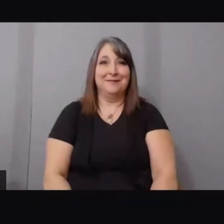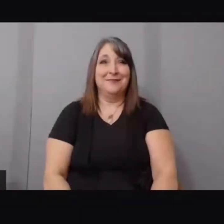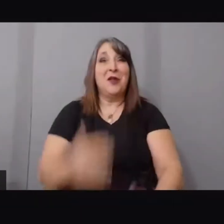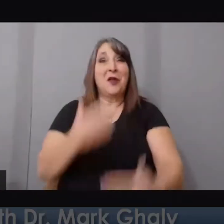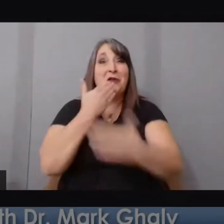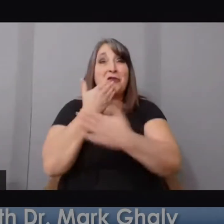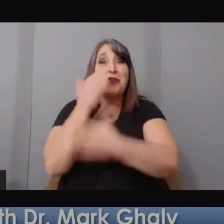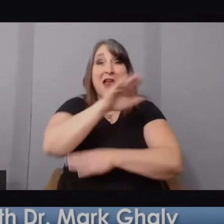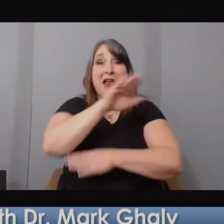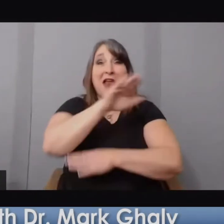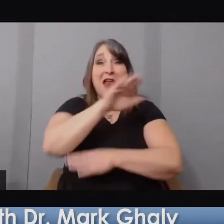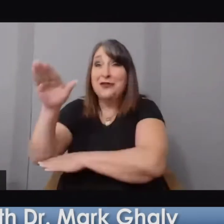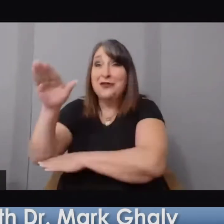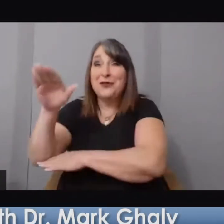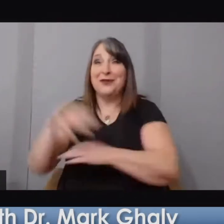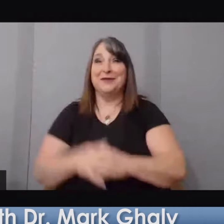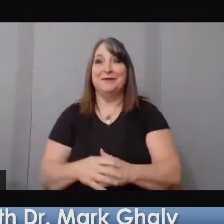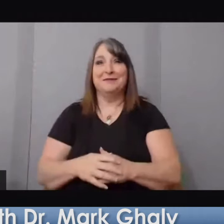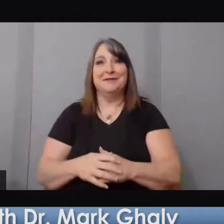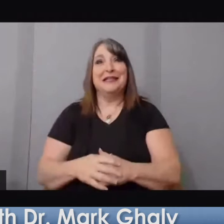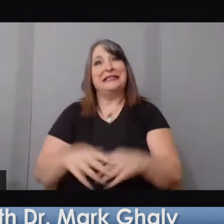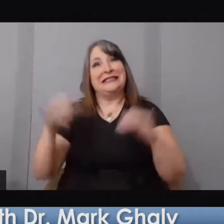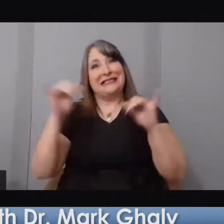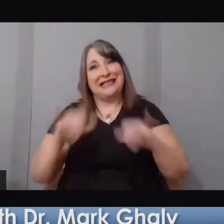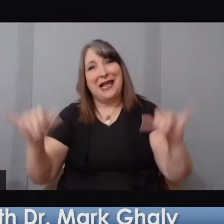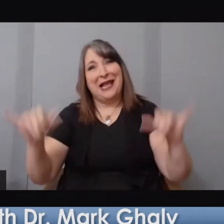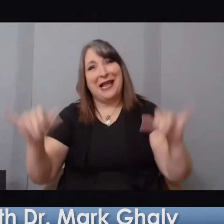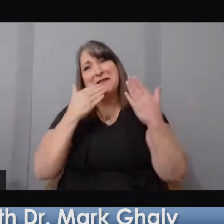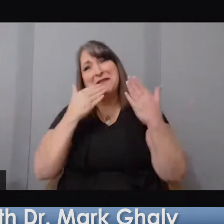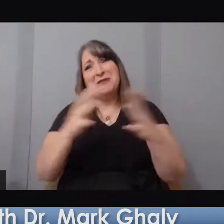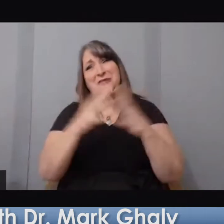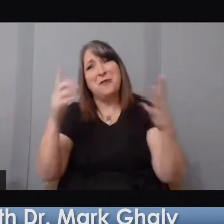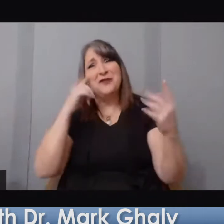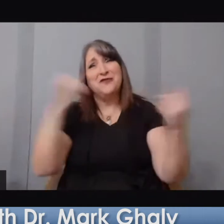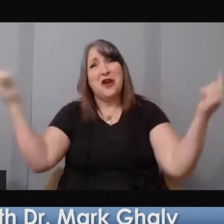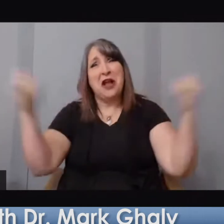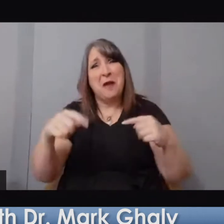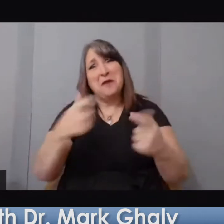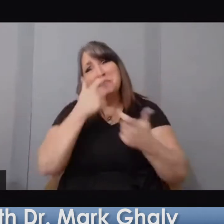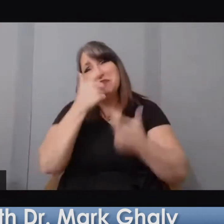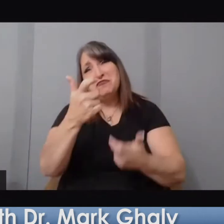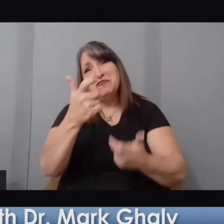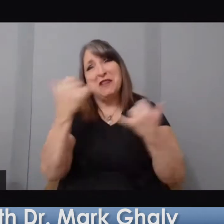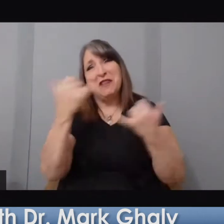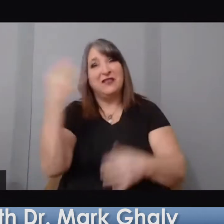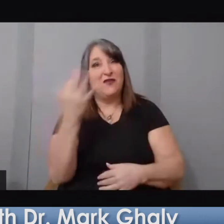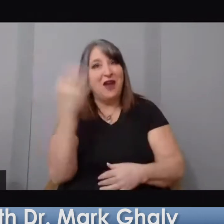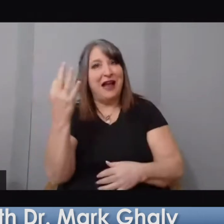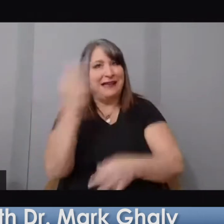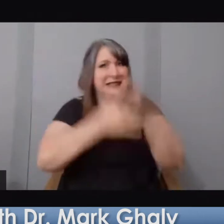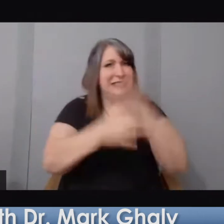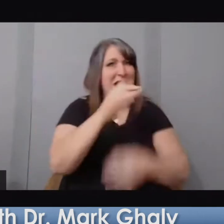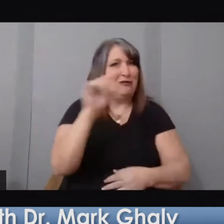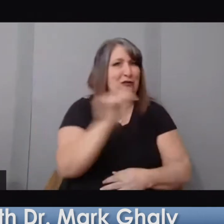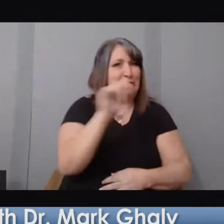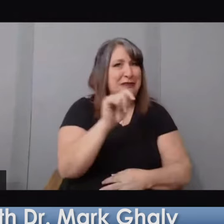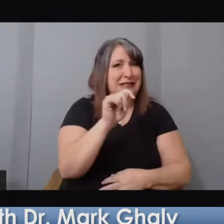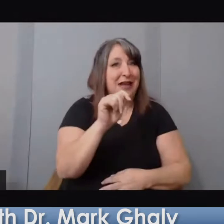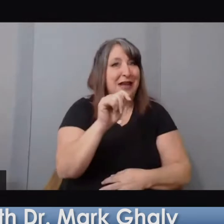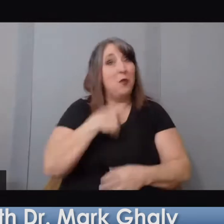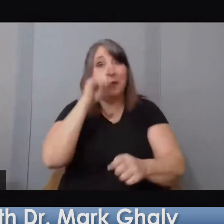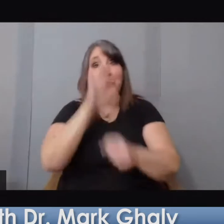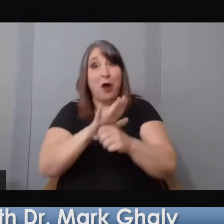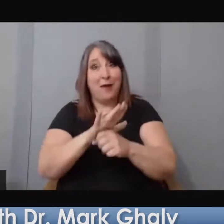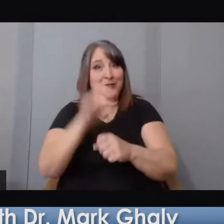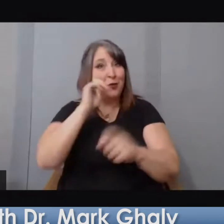Good afternoon, and as always, thank you for joining us on this Friday instead of a Tuesday. We promised to come back